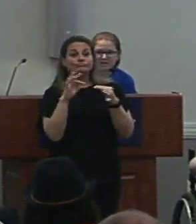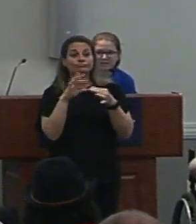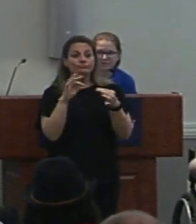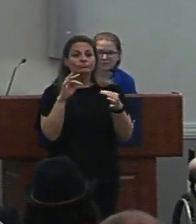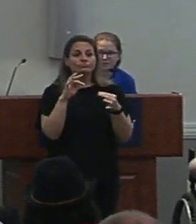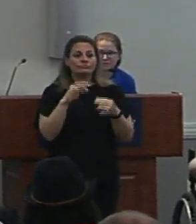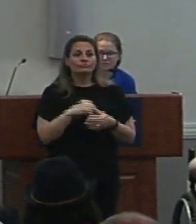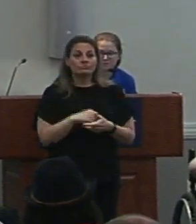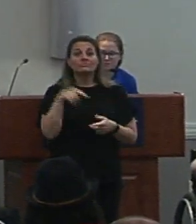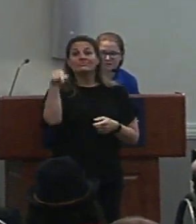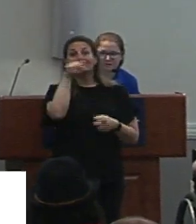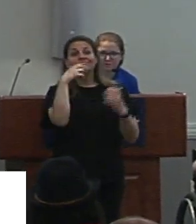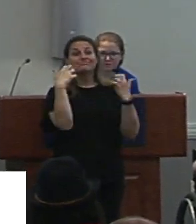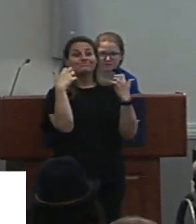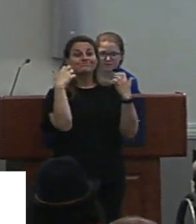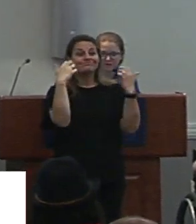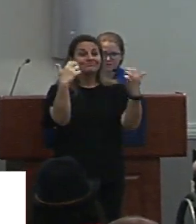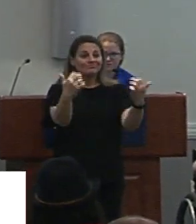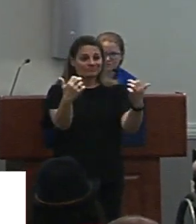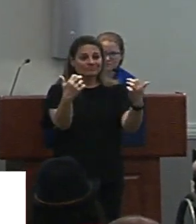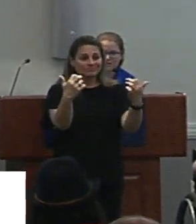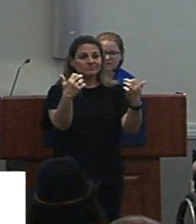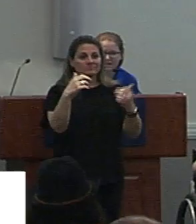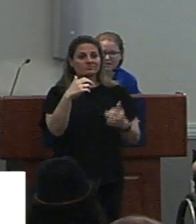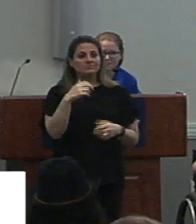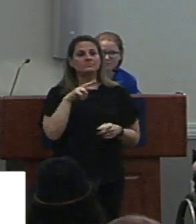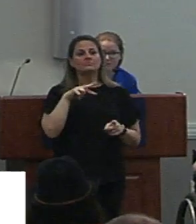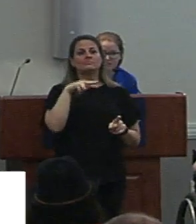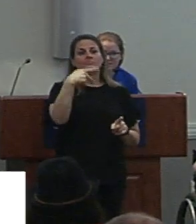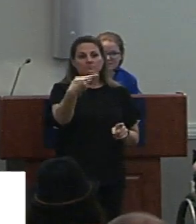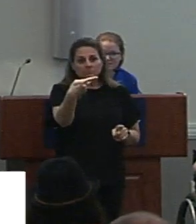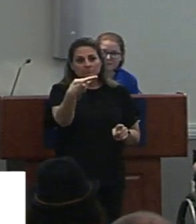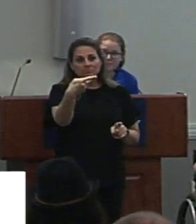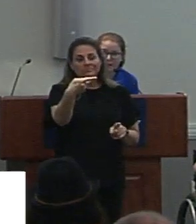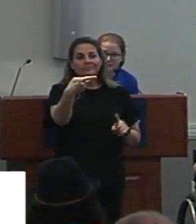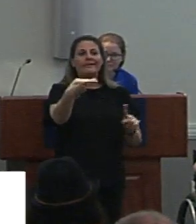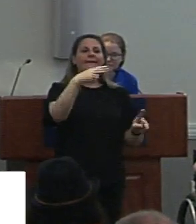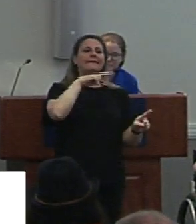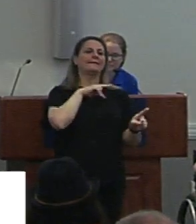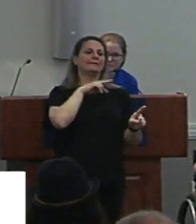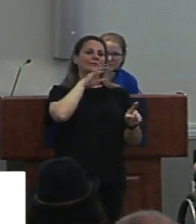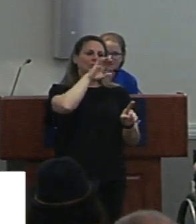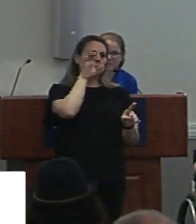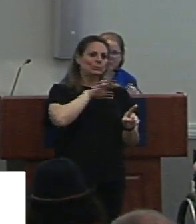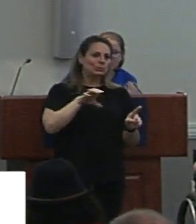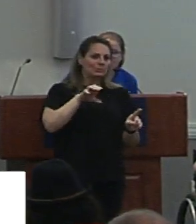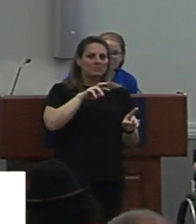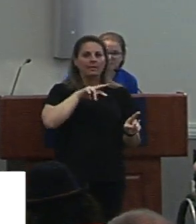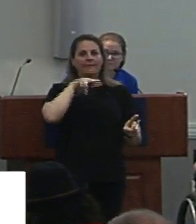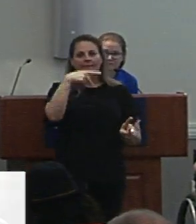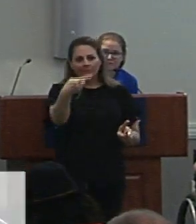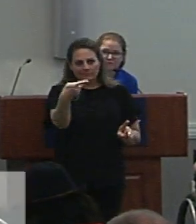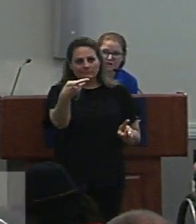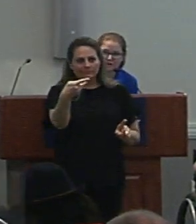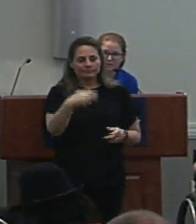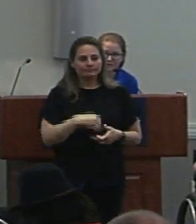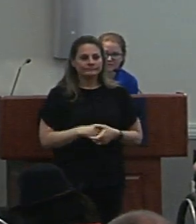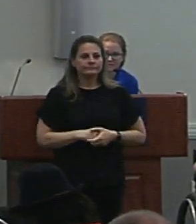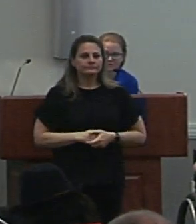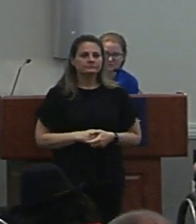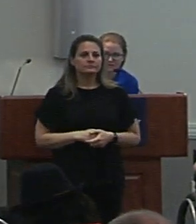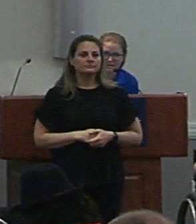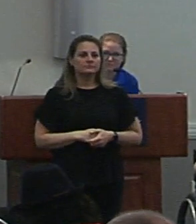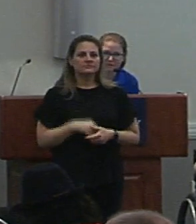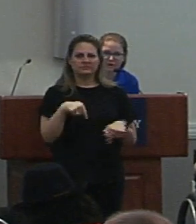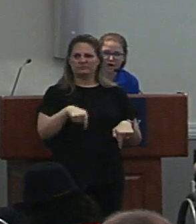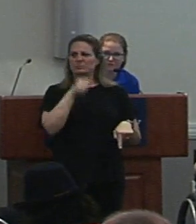we will switch between in-person and Zoom questions. There are mics around the room. They will need to be turned on when you're